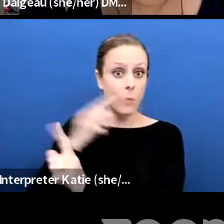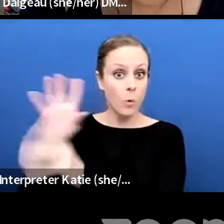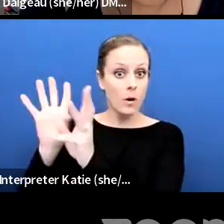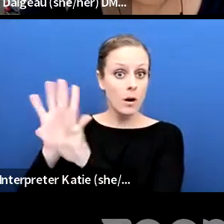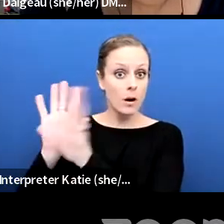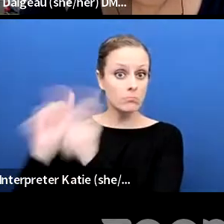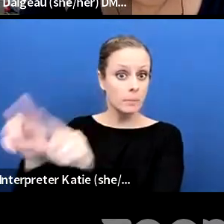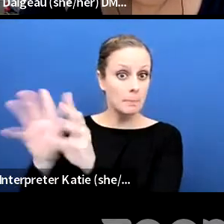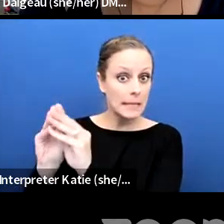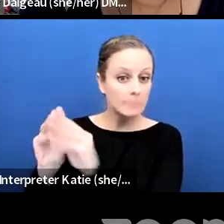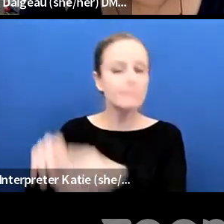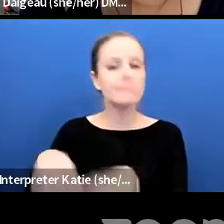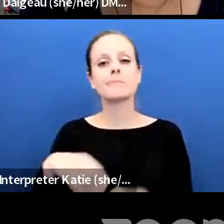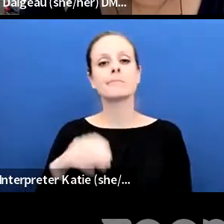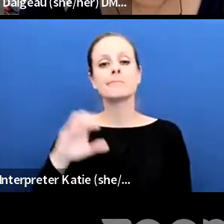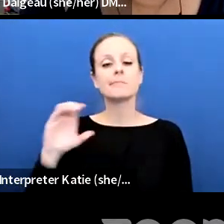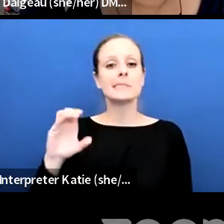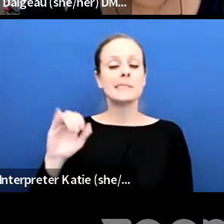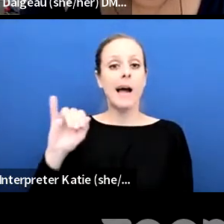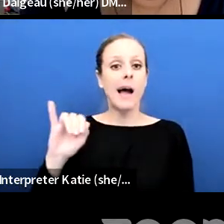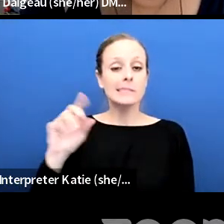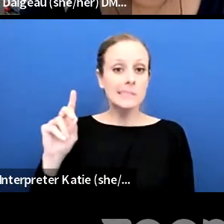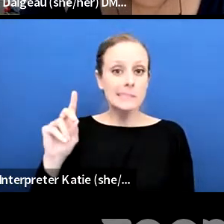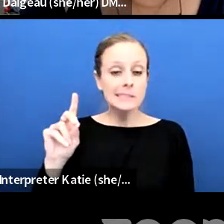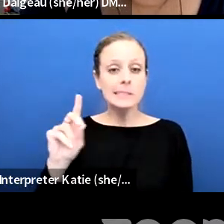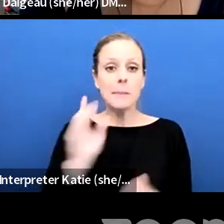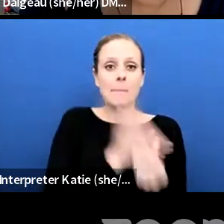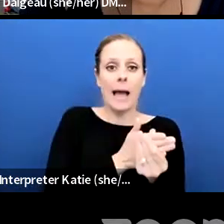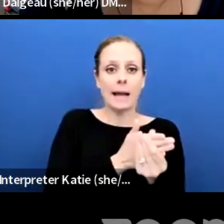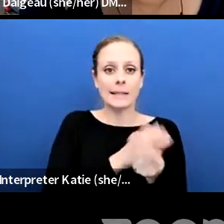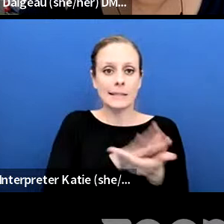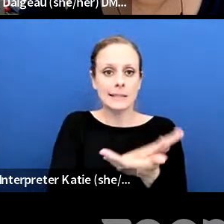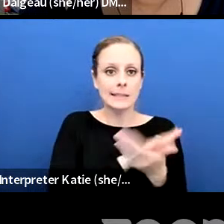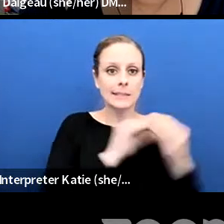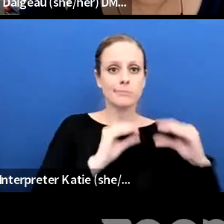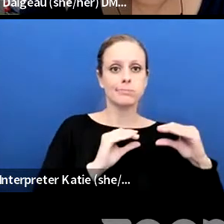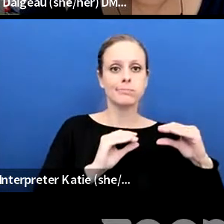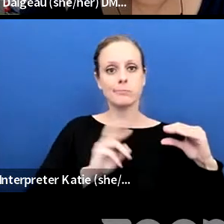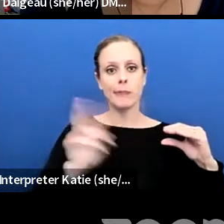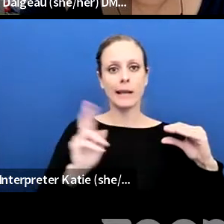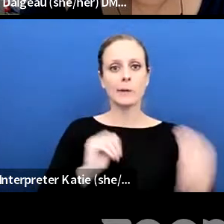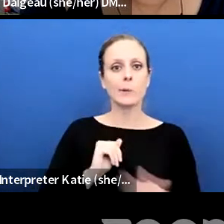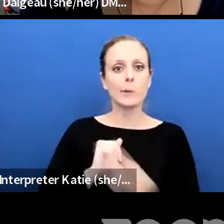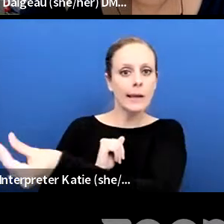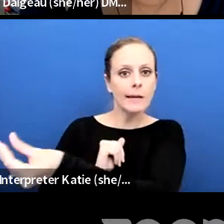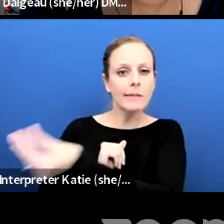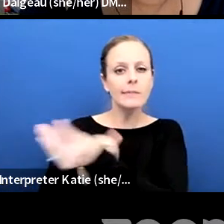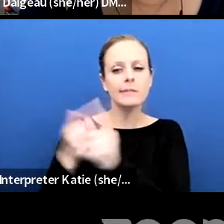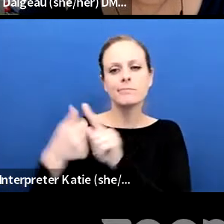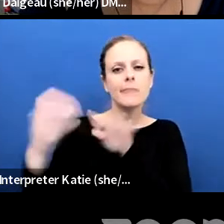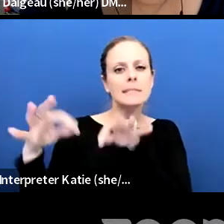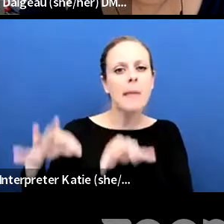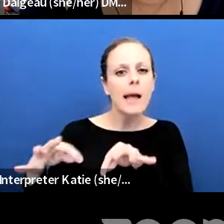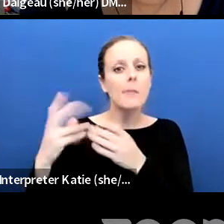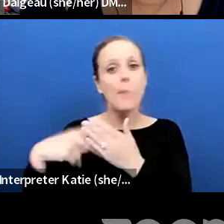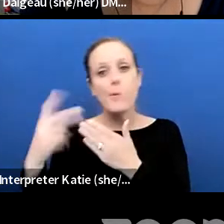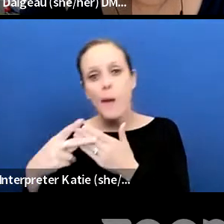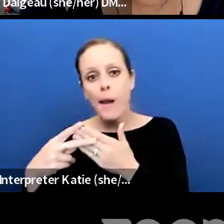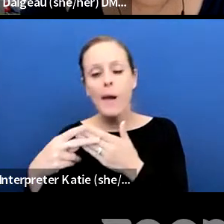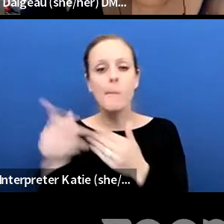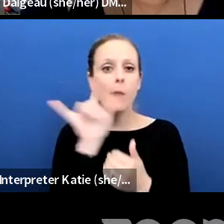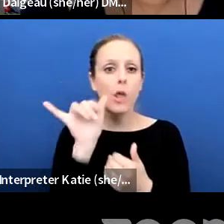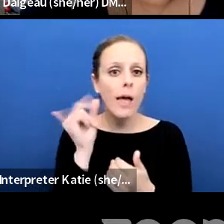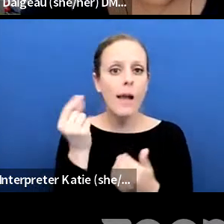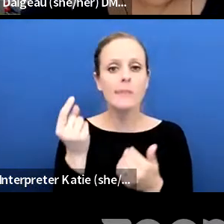CID is about, the programs and services we provide, and in general, what an